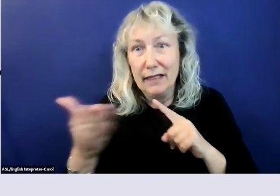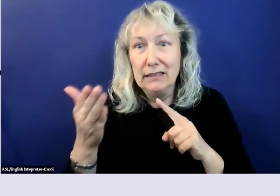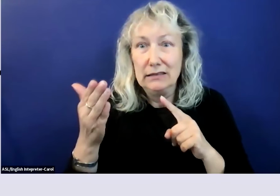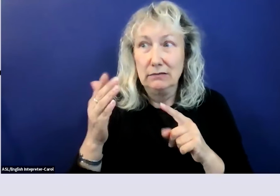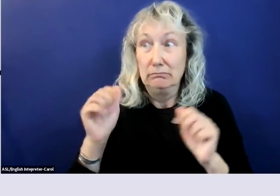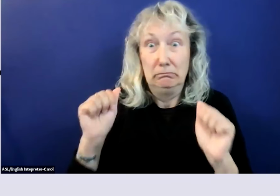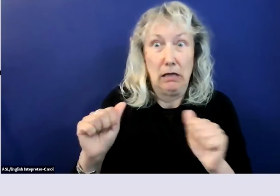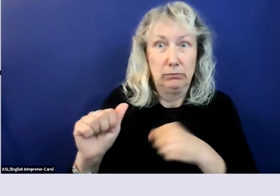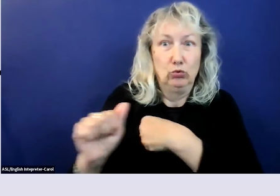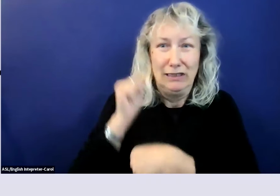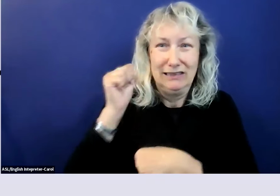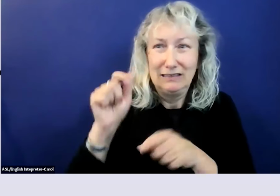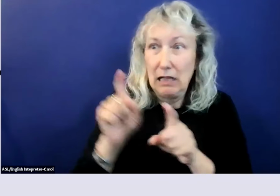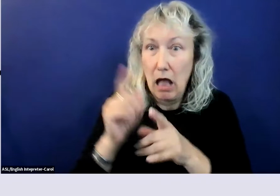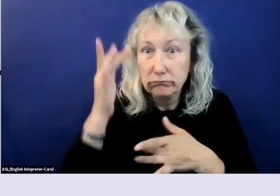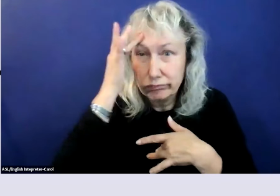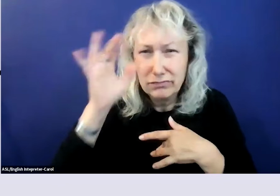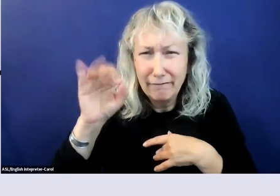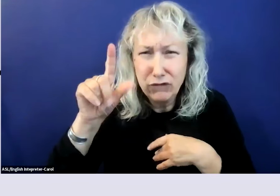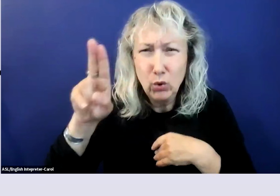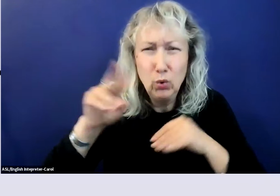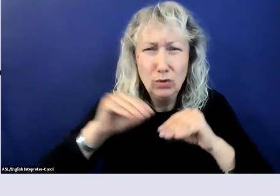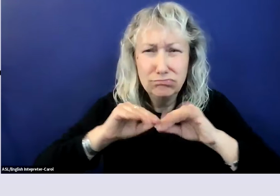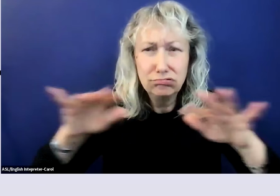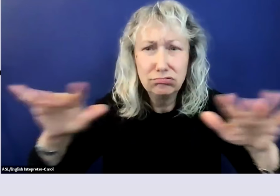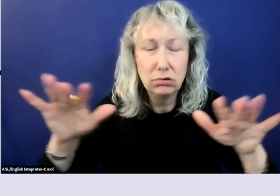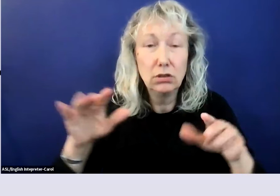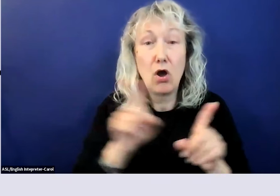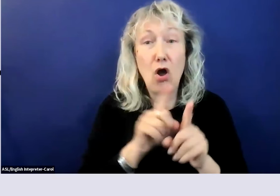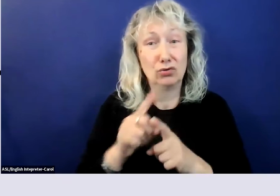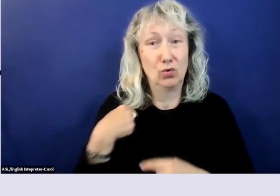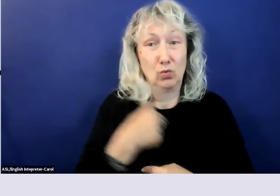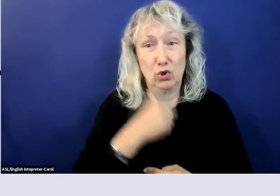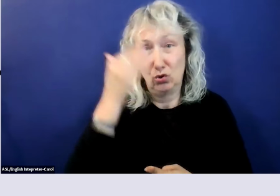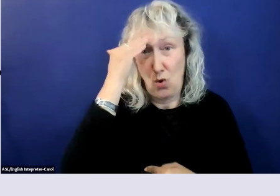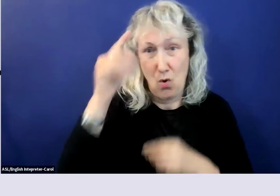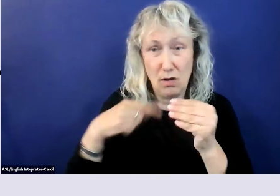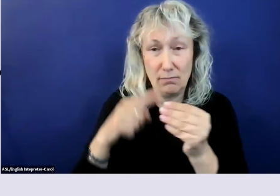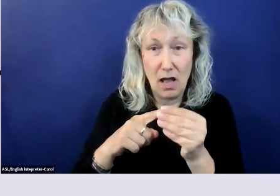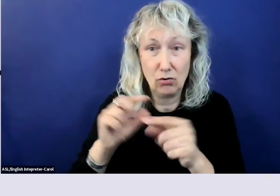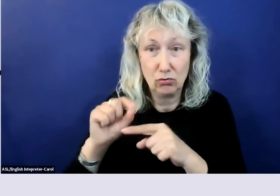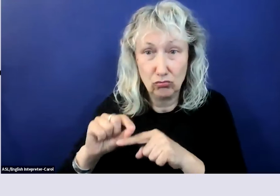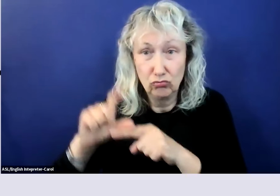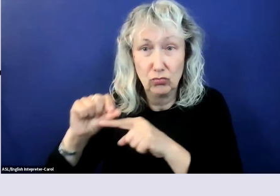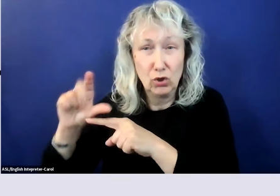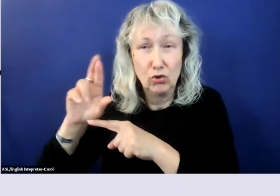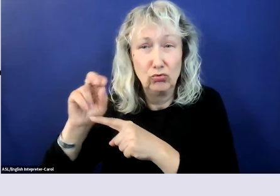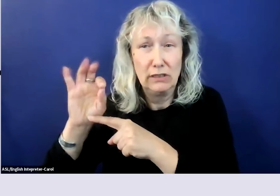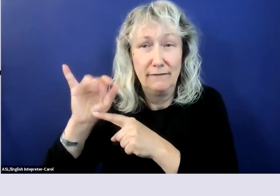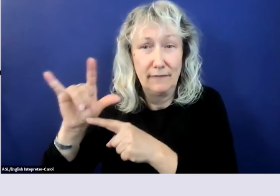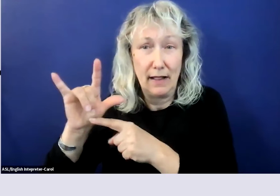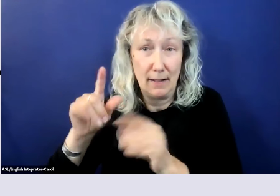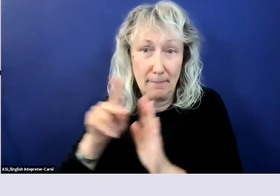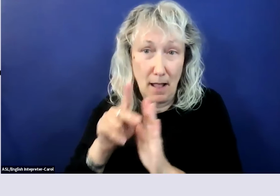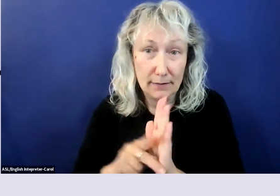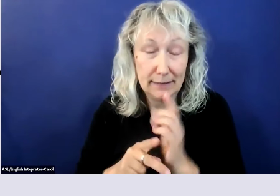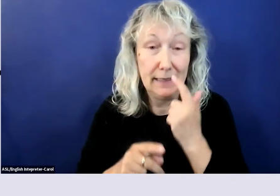help with also knowing refill policies. Controlled substances and specialty